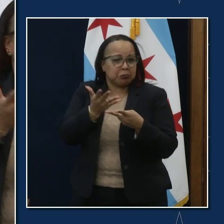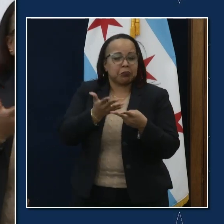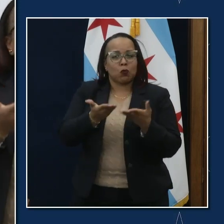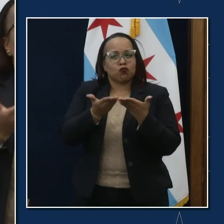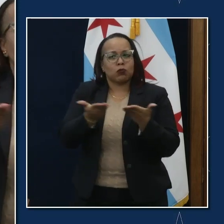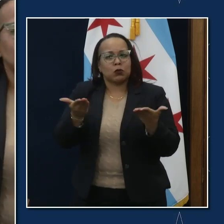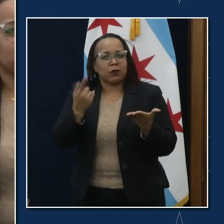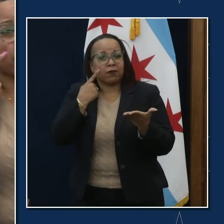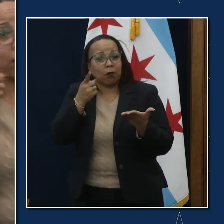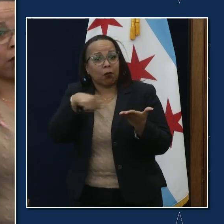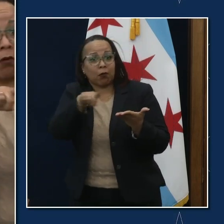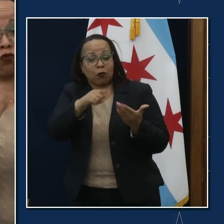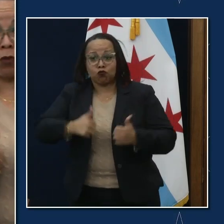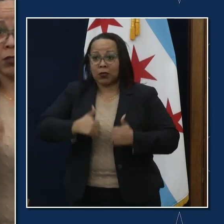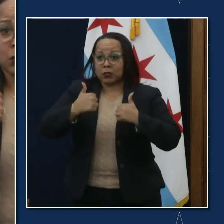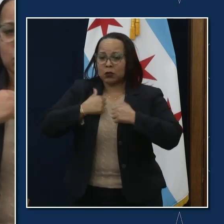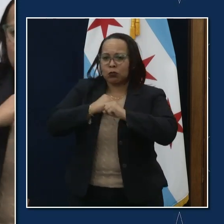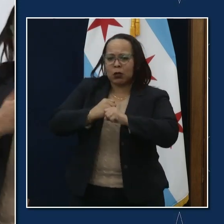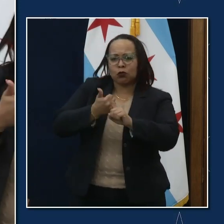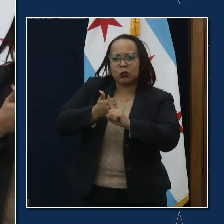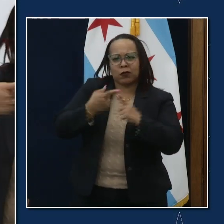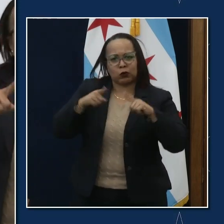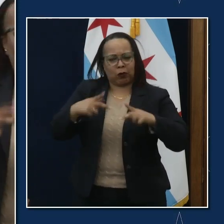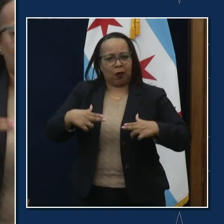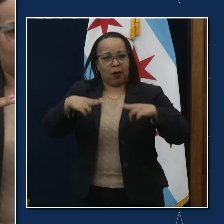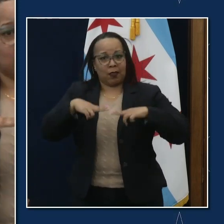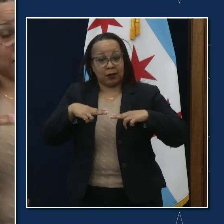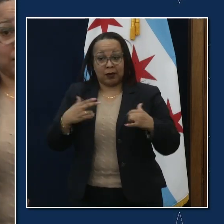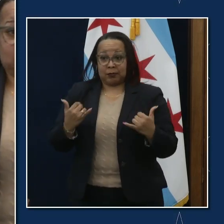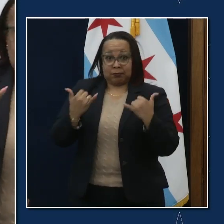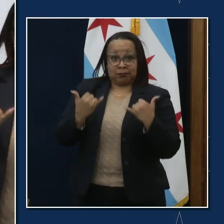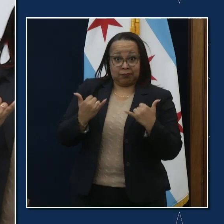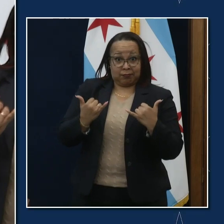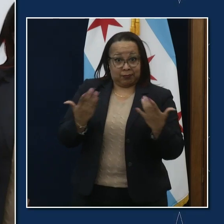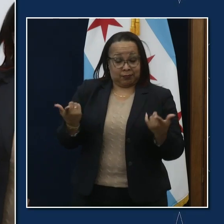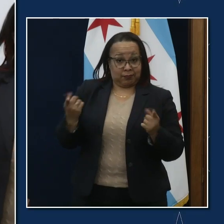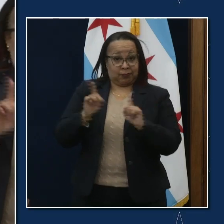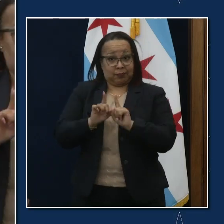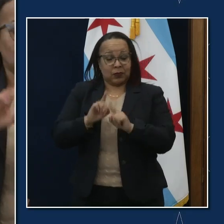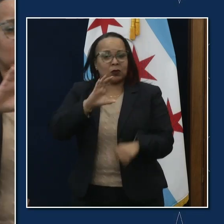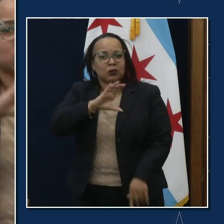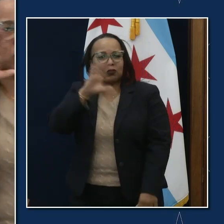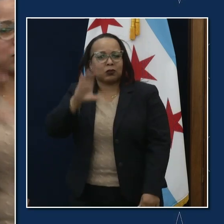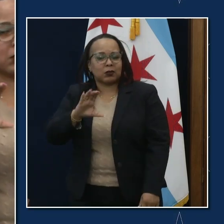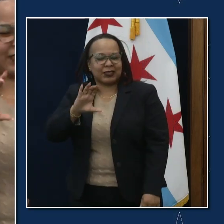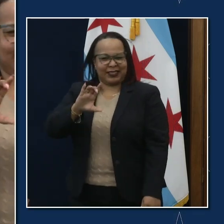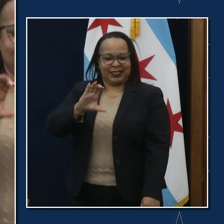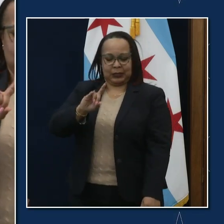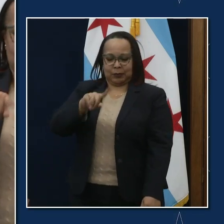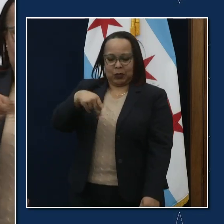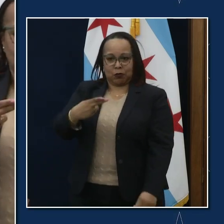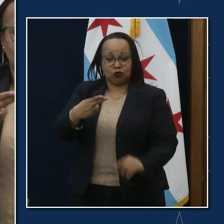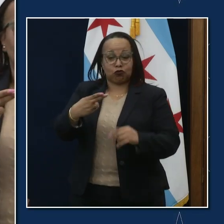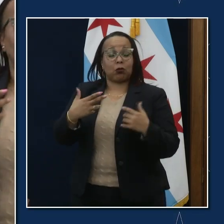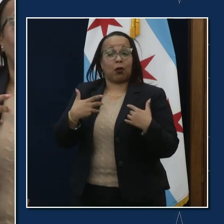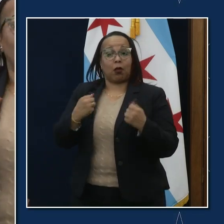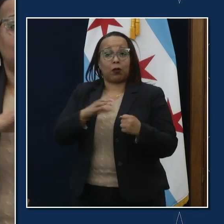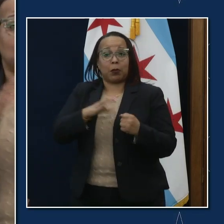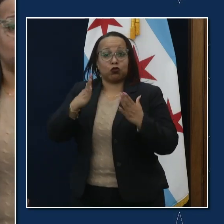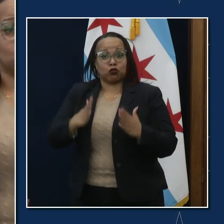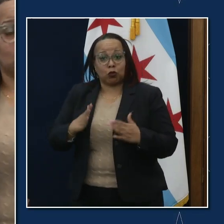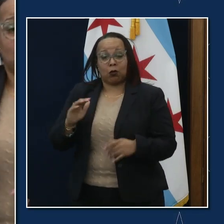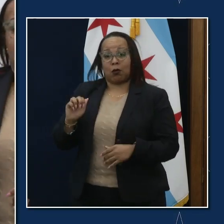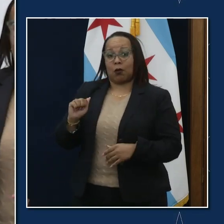for residents to protect themselves this holiday season. Joining me in this effort, of course, are Chicago Department of Public Health Commissioner Dr.